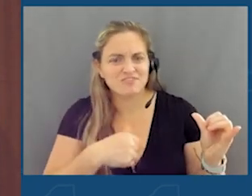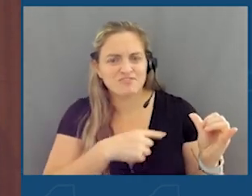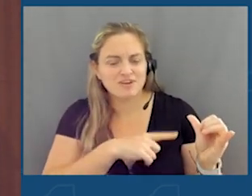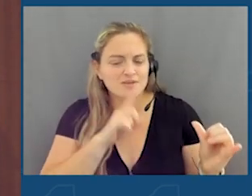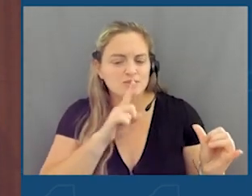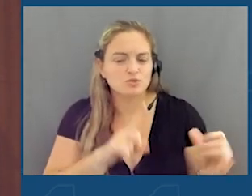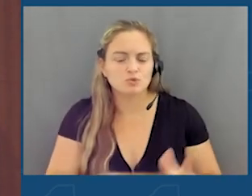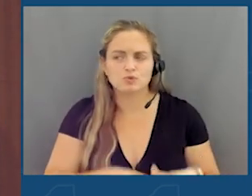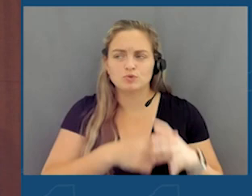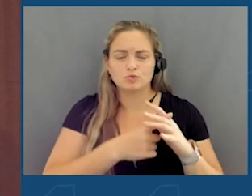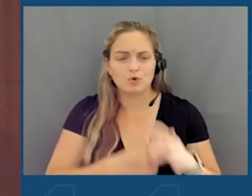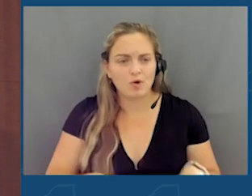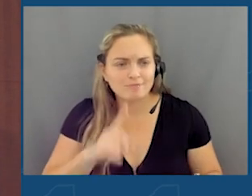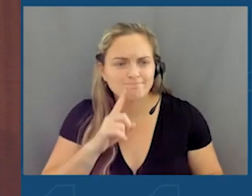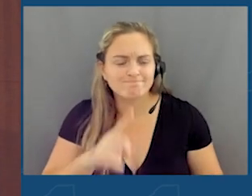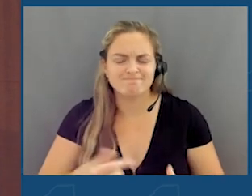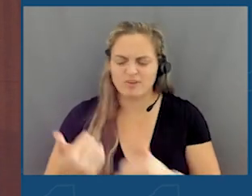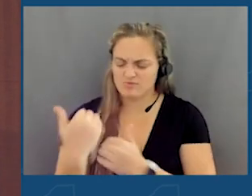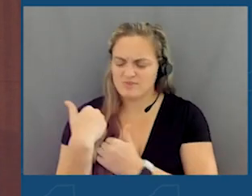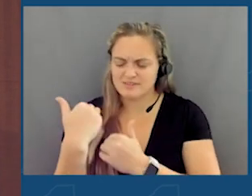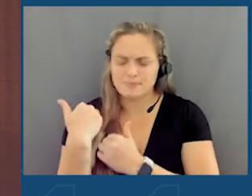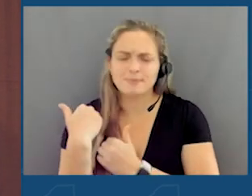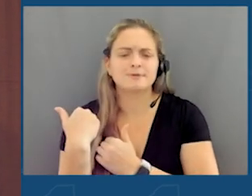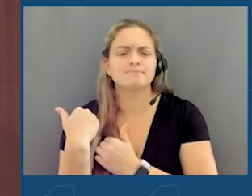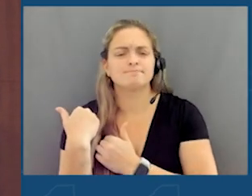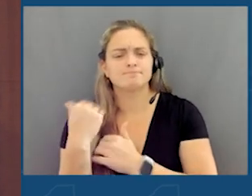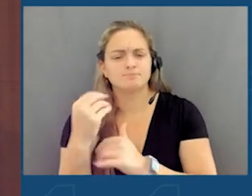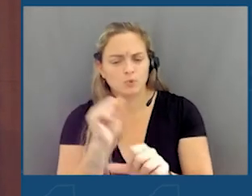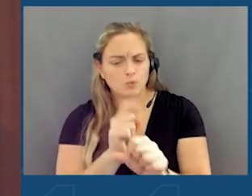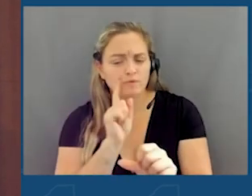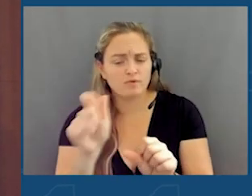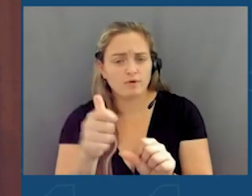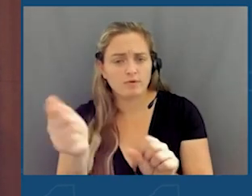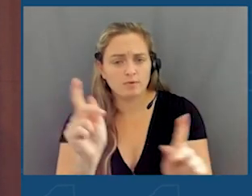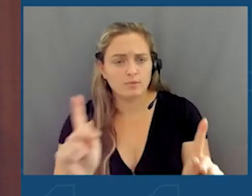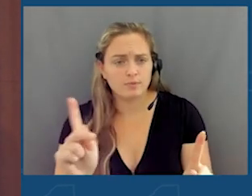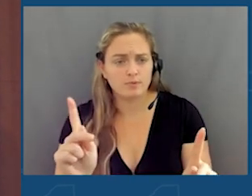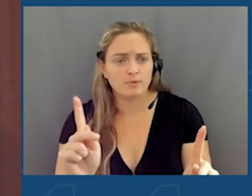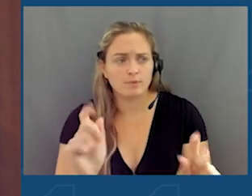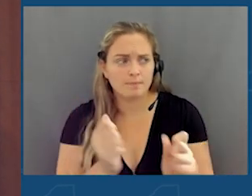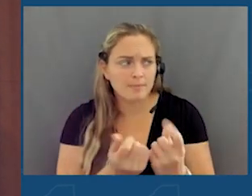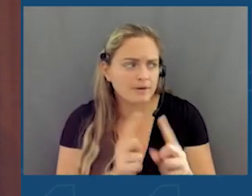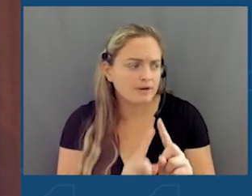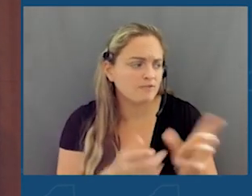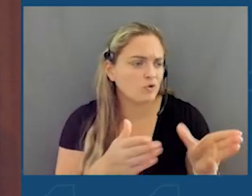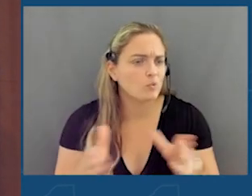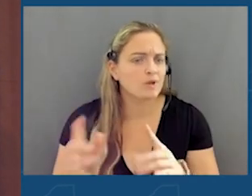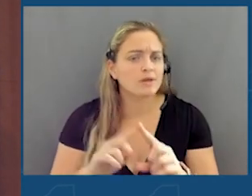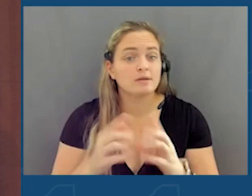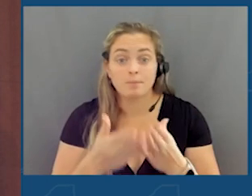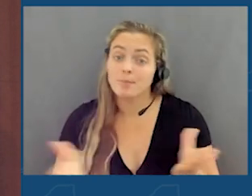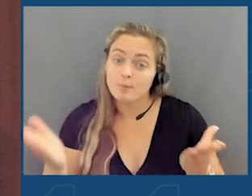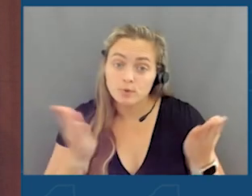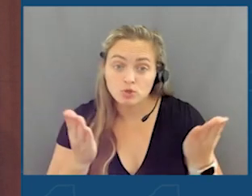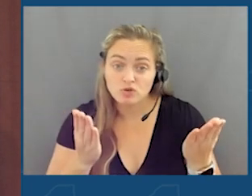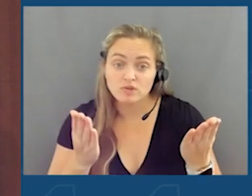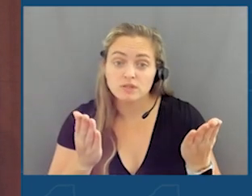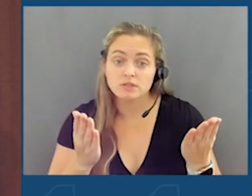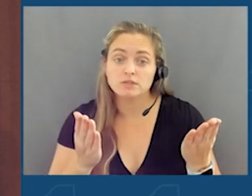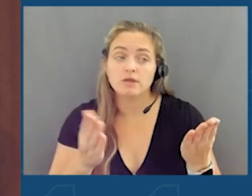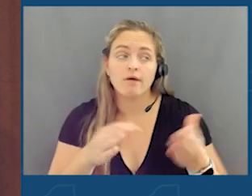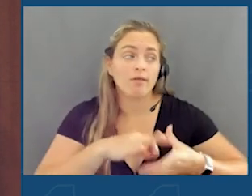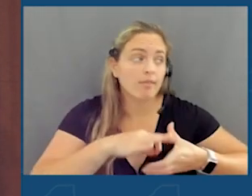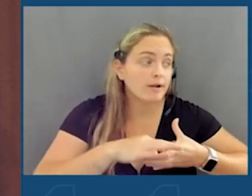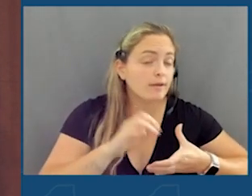up that mantle of responsibility to serve others in many different ways. Certainly public service, either elected